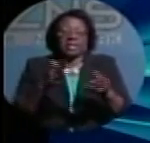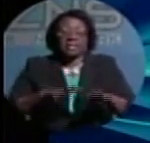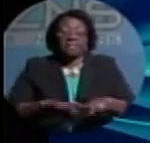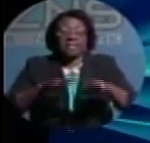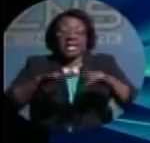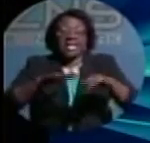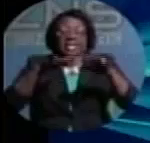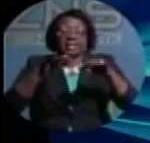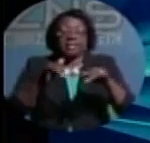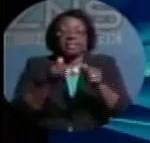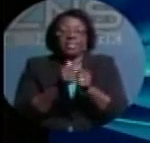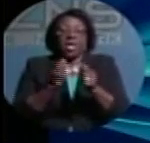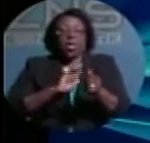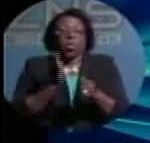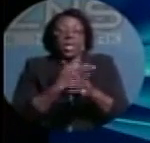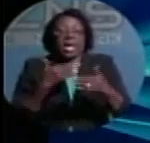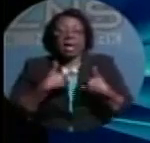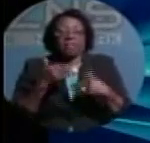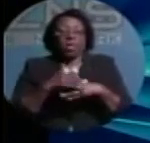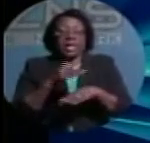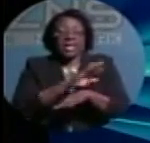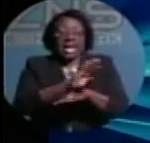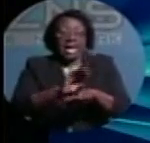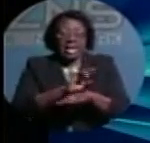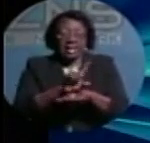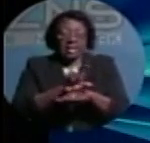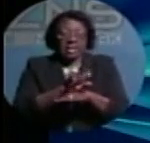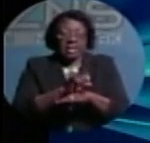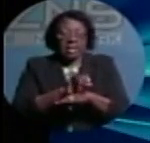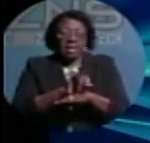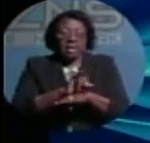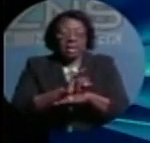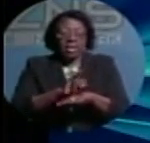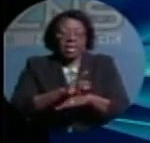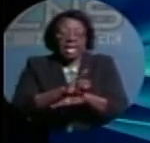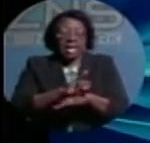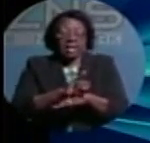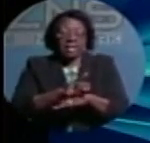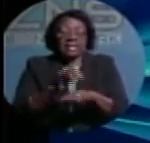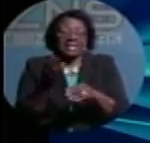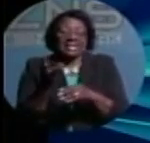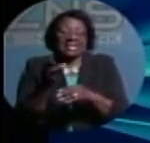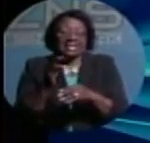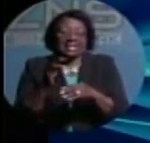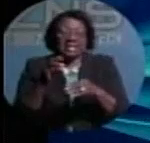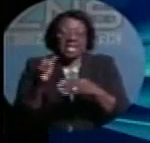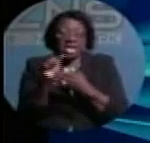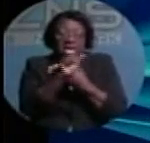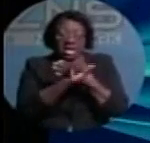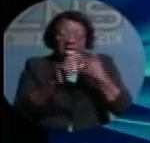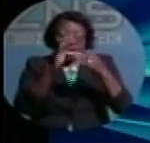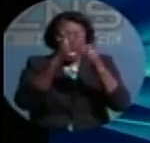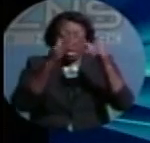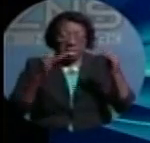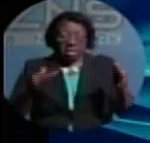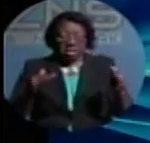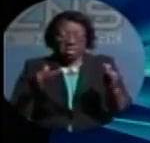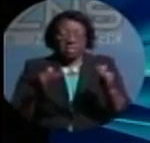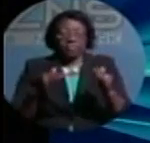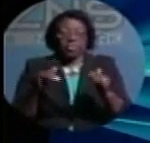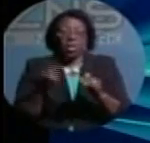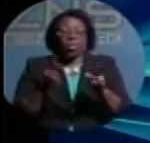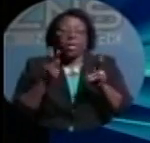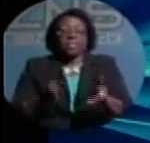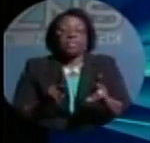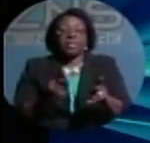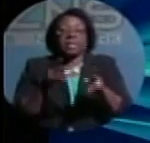and we have on the island, that's the mainland, we have 16 shelters. We have 3